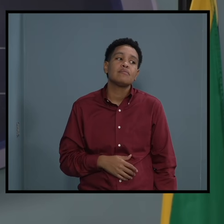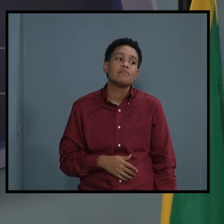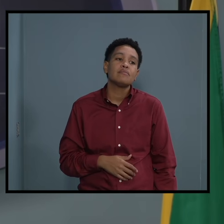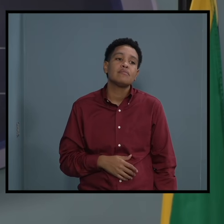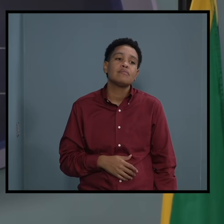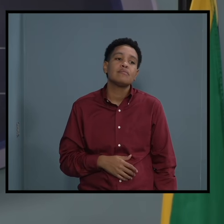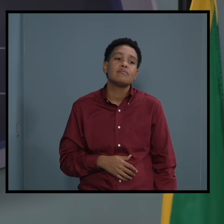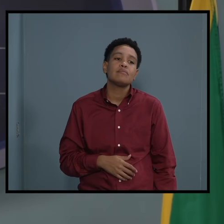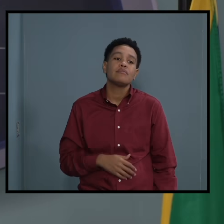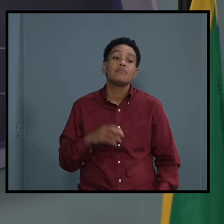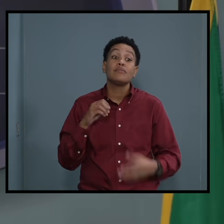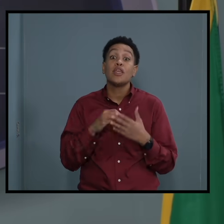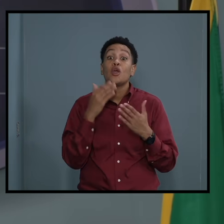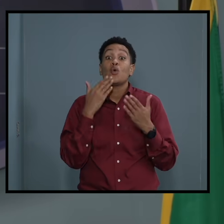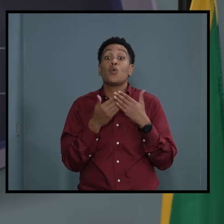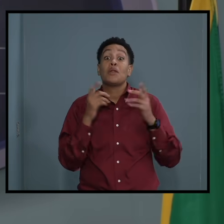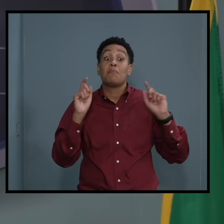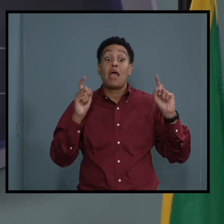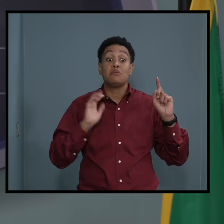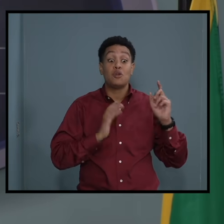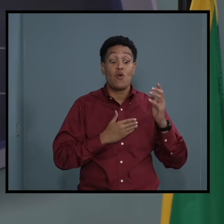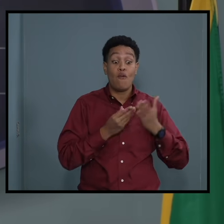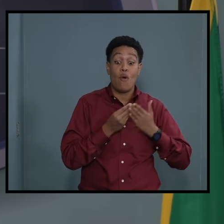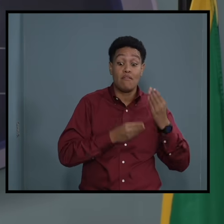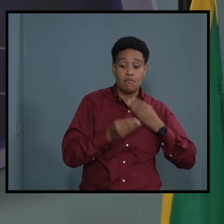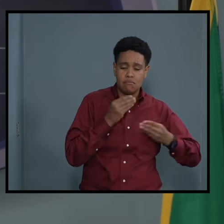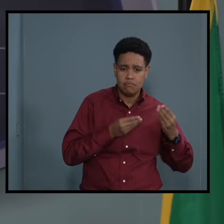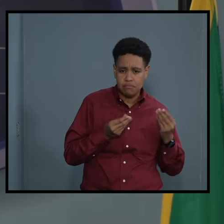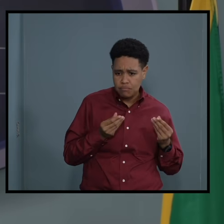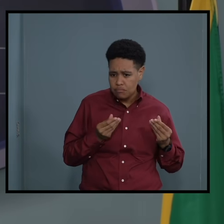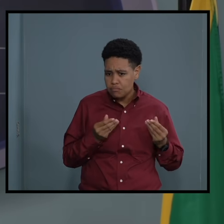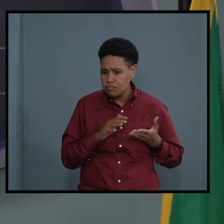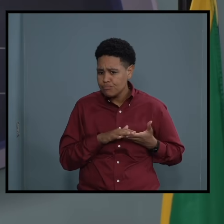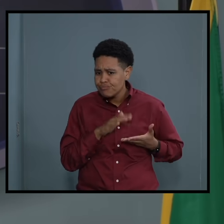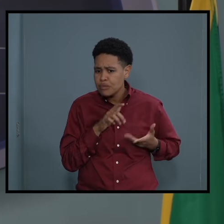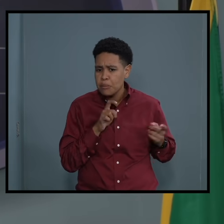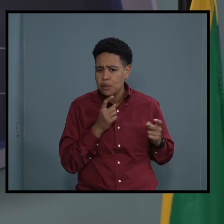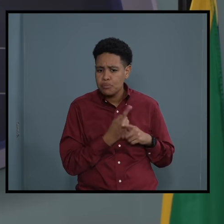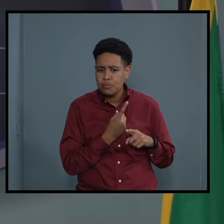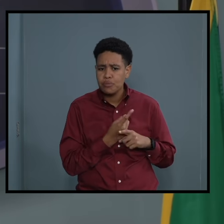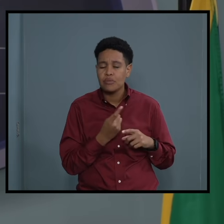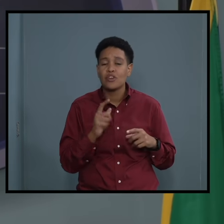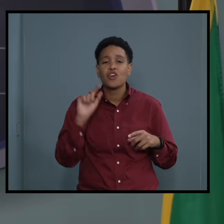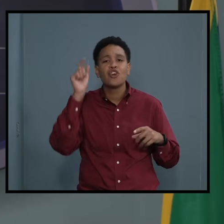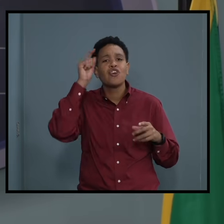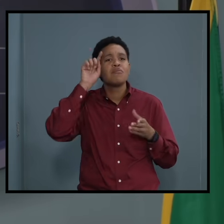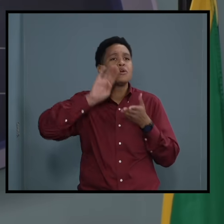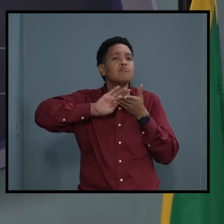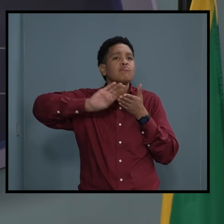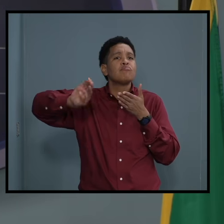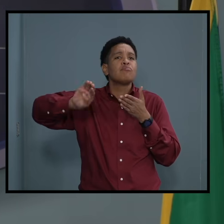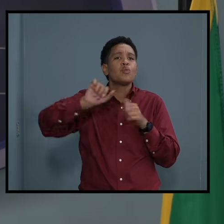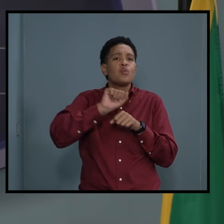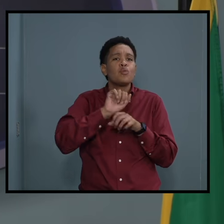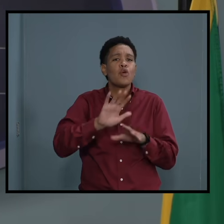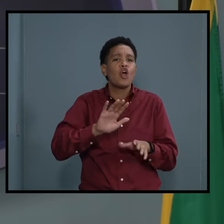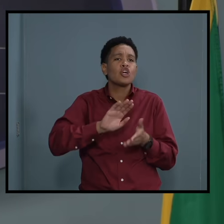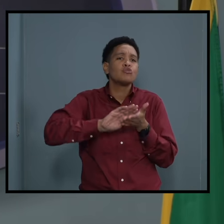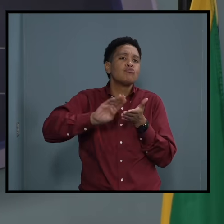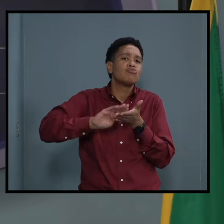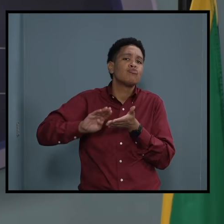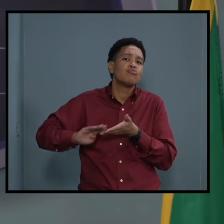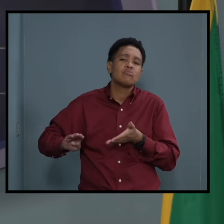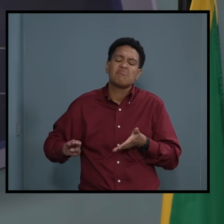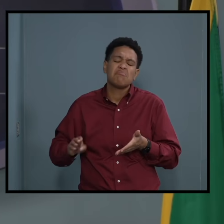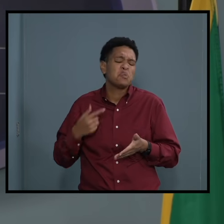And in the good management of our finances, public sector layoff is not something that is within